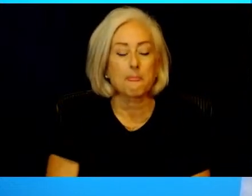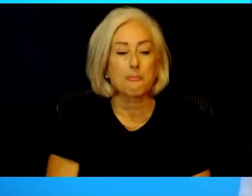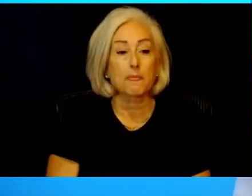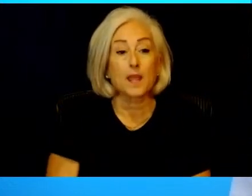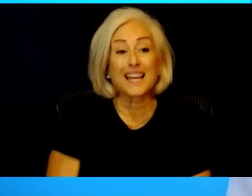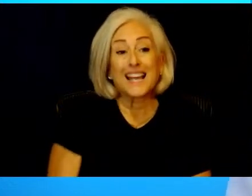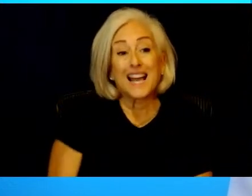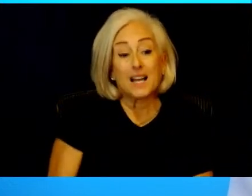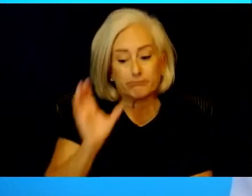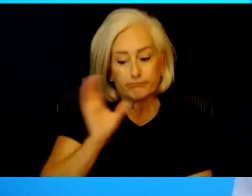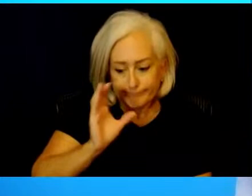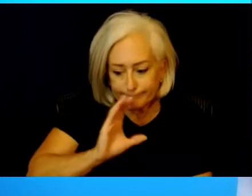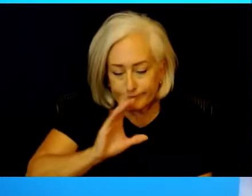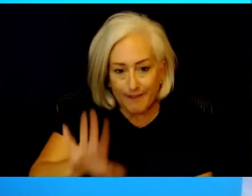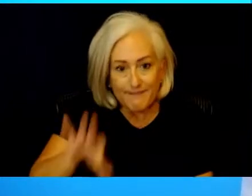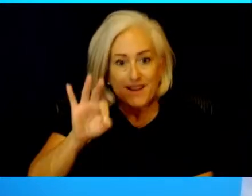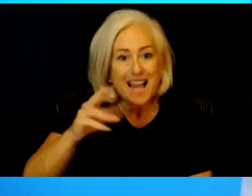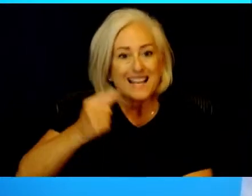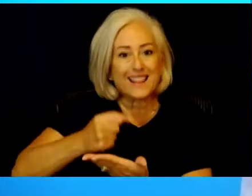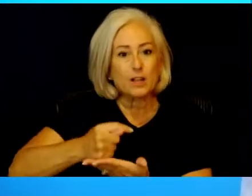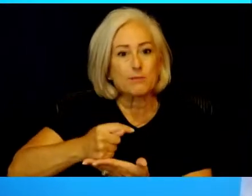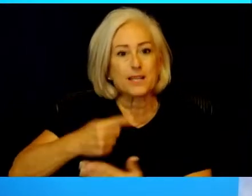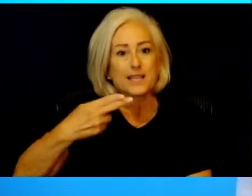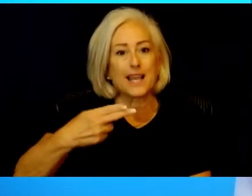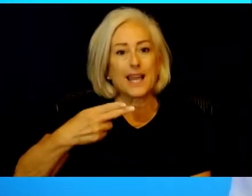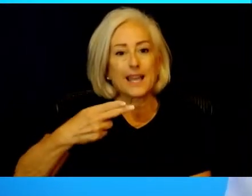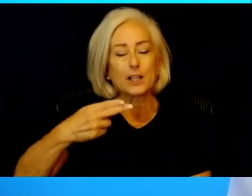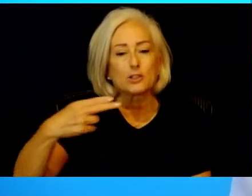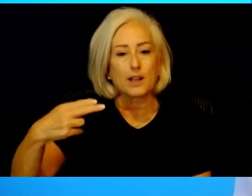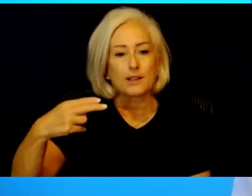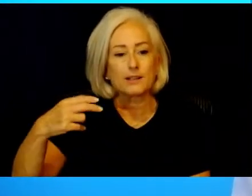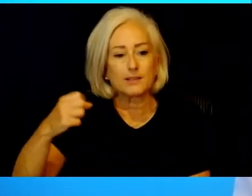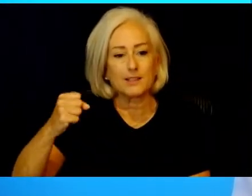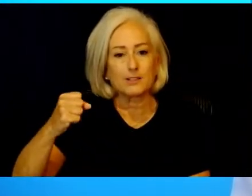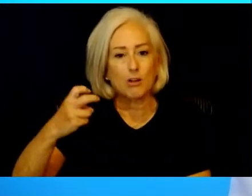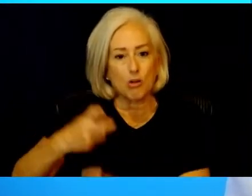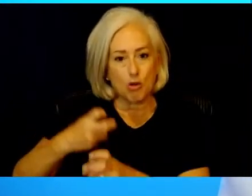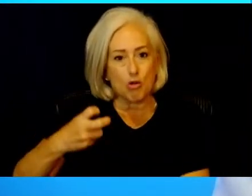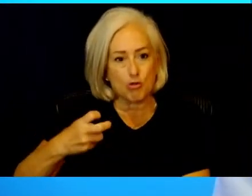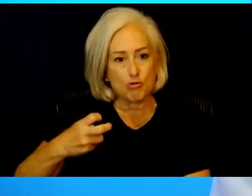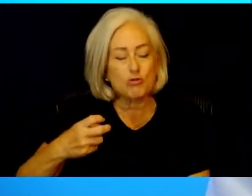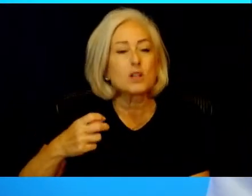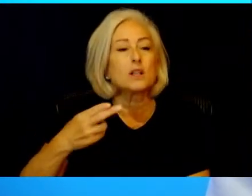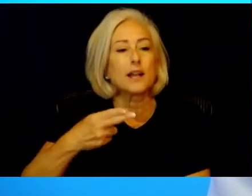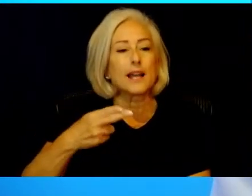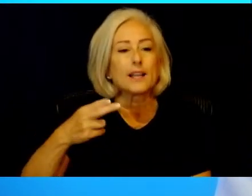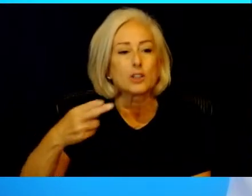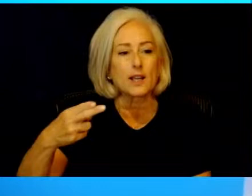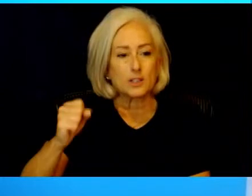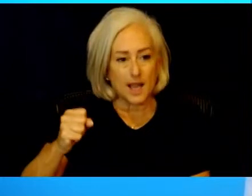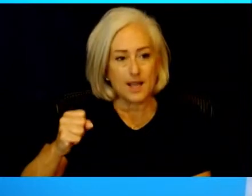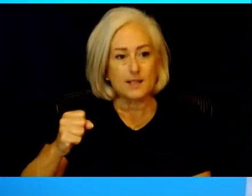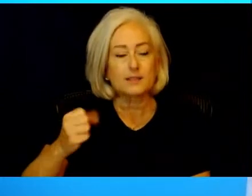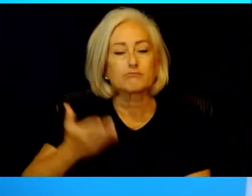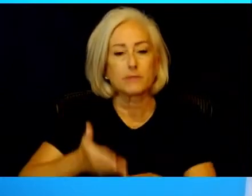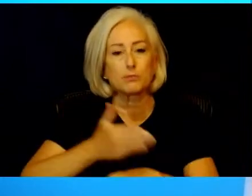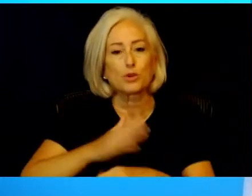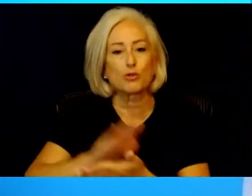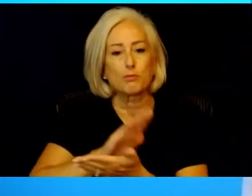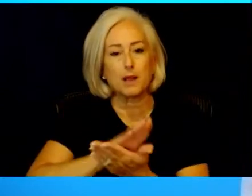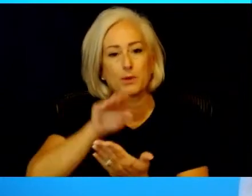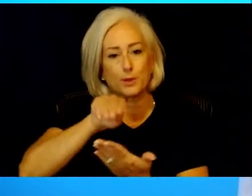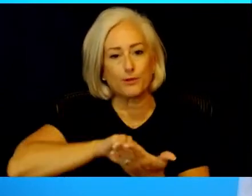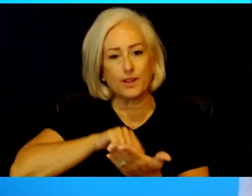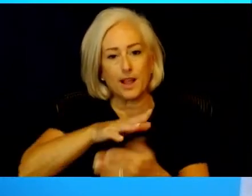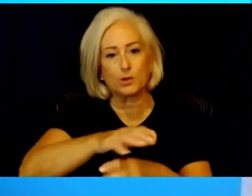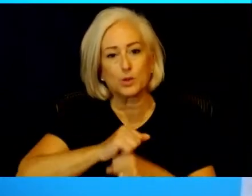difficult. HHS or the administration has improved the paperwork and the ability to do that. But there is a